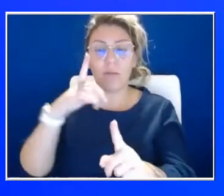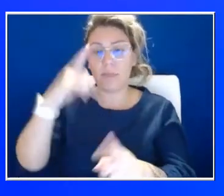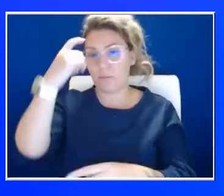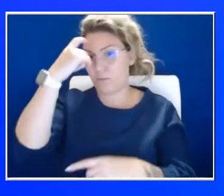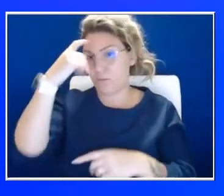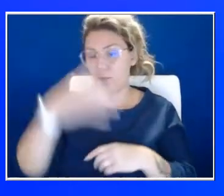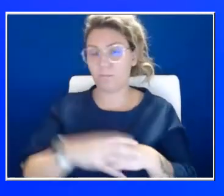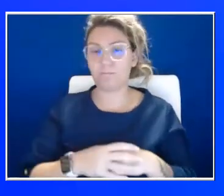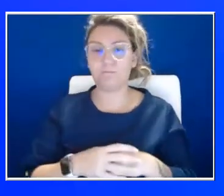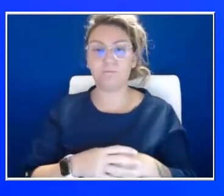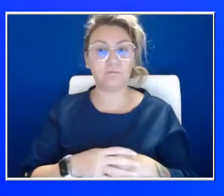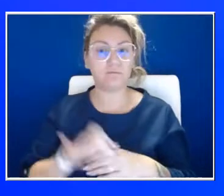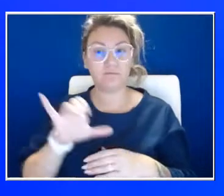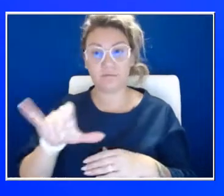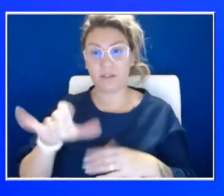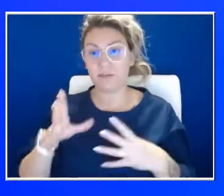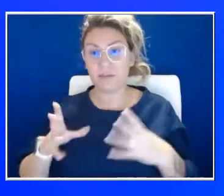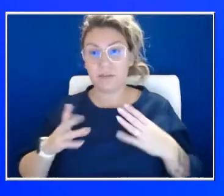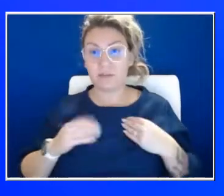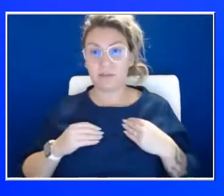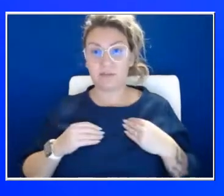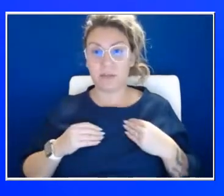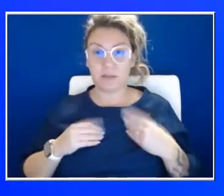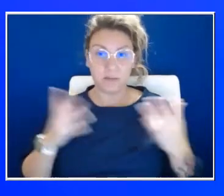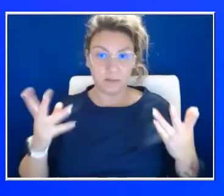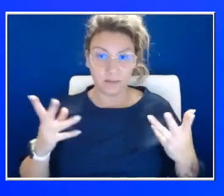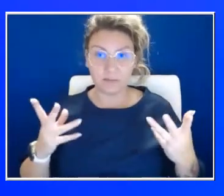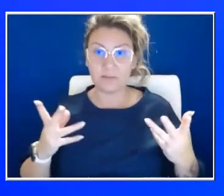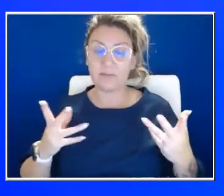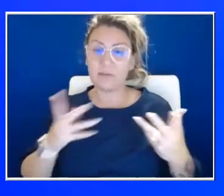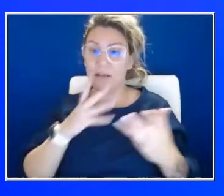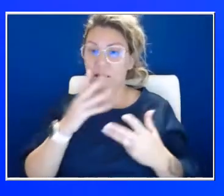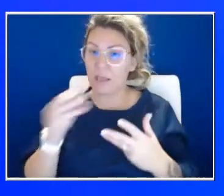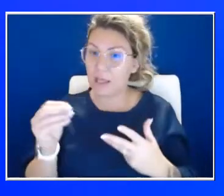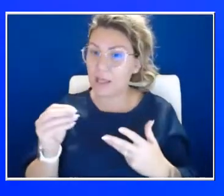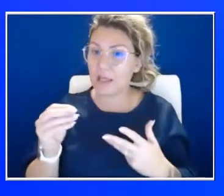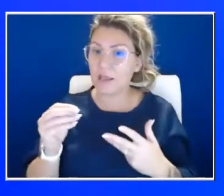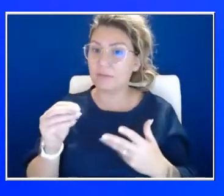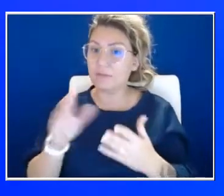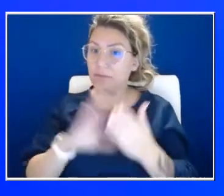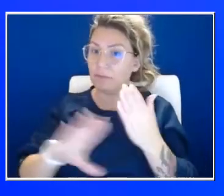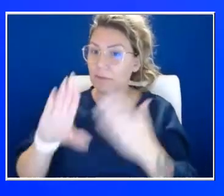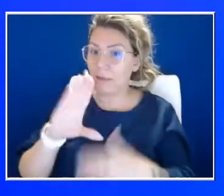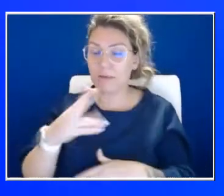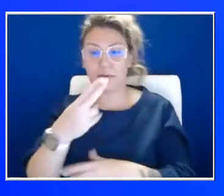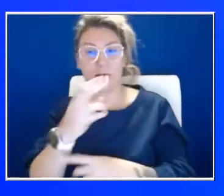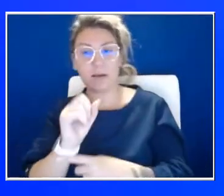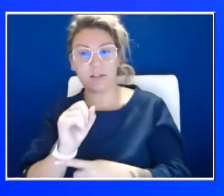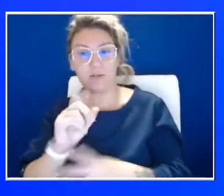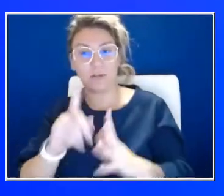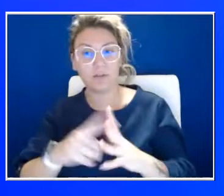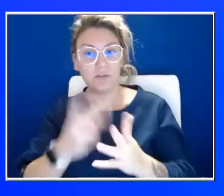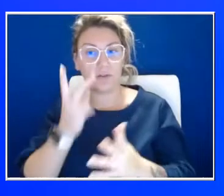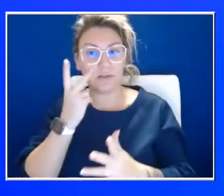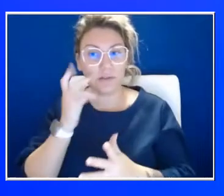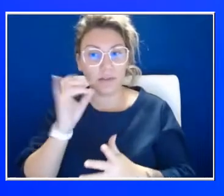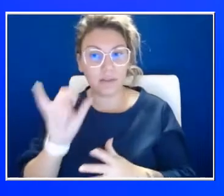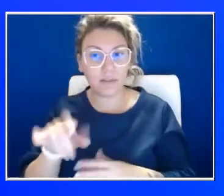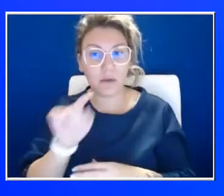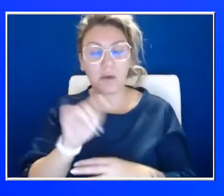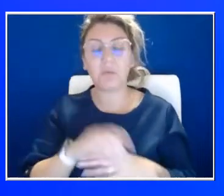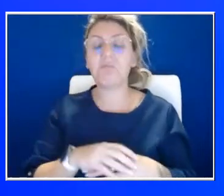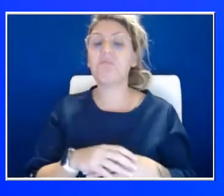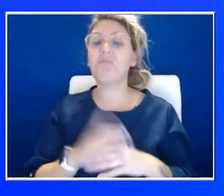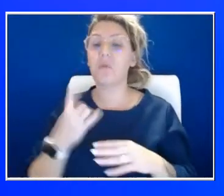has been accepted, all the way down. In fact, some of the collegiate level, they're using it. The high school level, I started to see that. And so we encourage